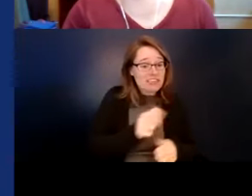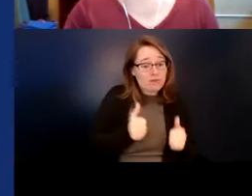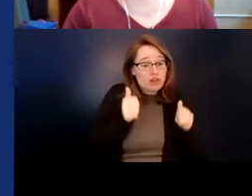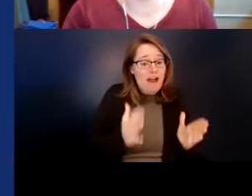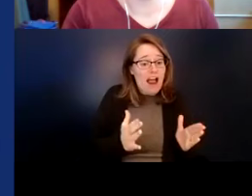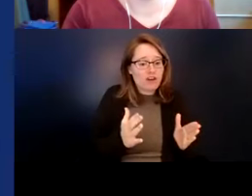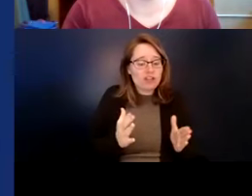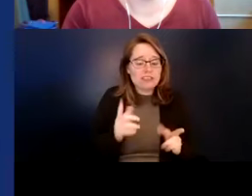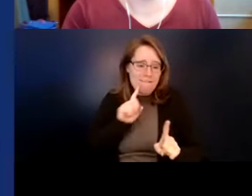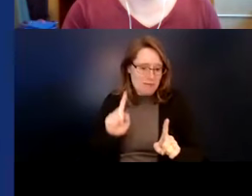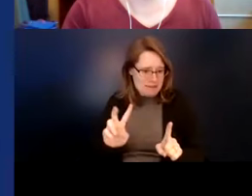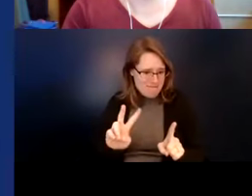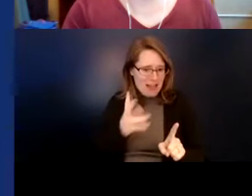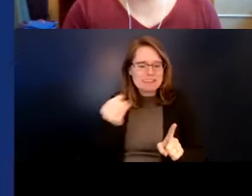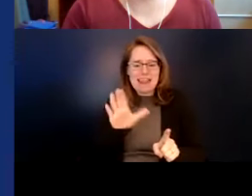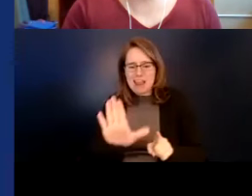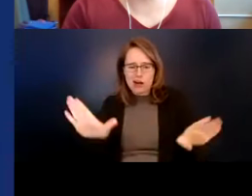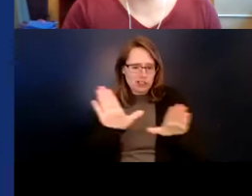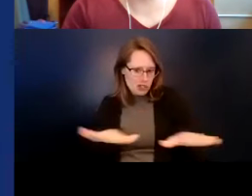their children.